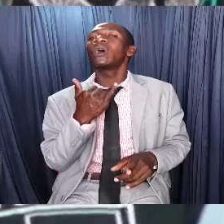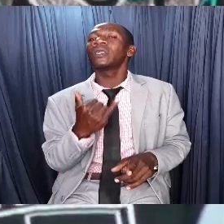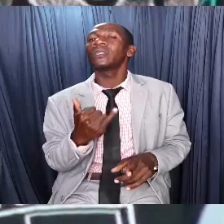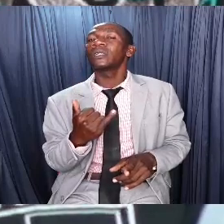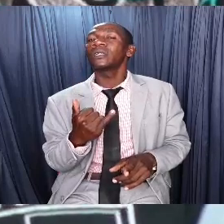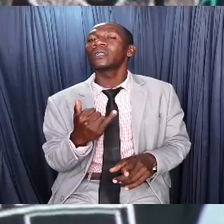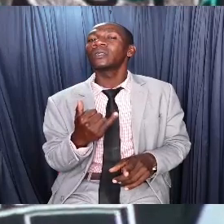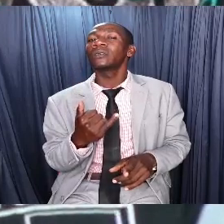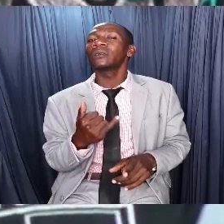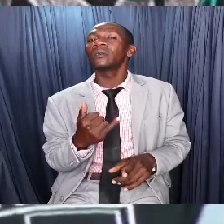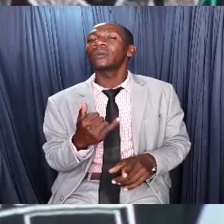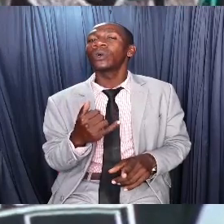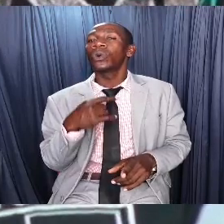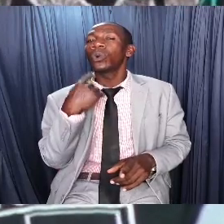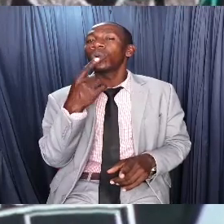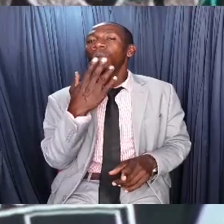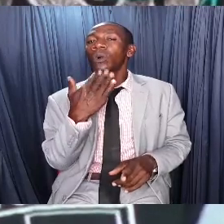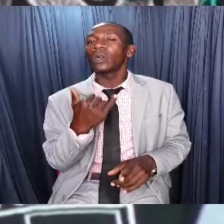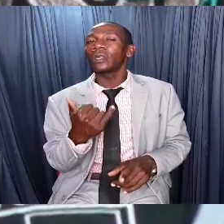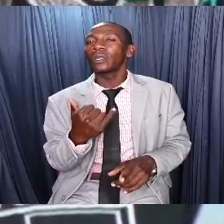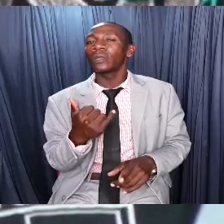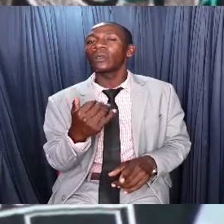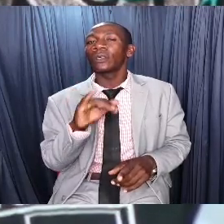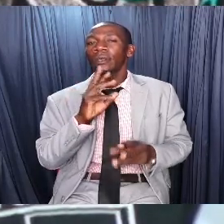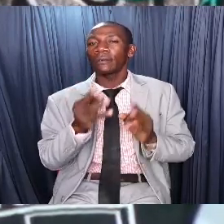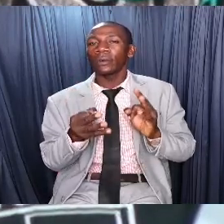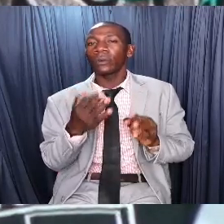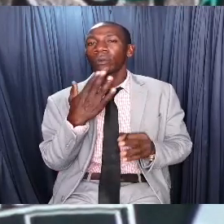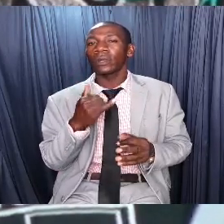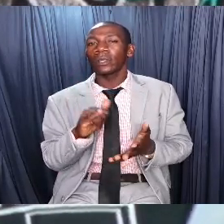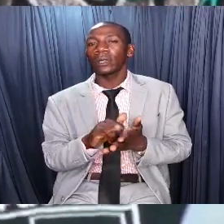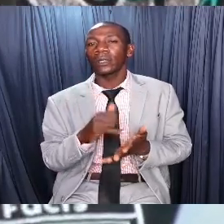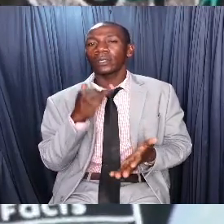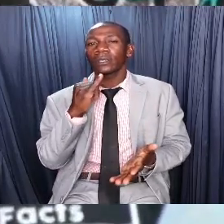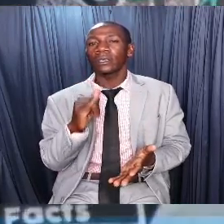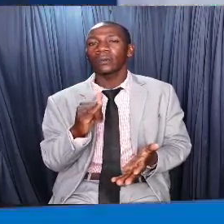wills. Atakaye. Whosoever wills. Ukitaka. If you want, that is.